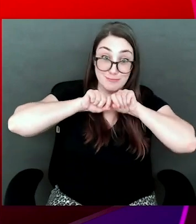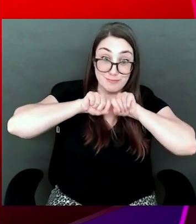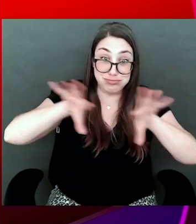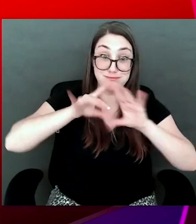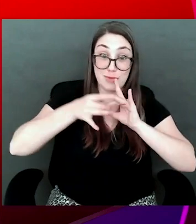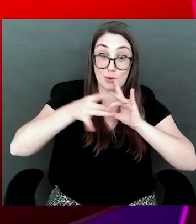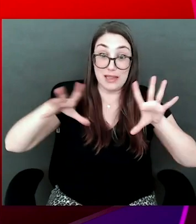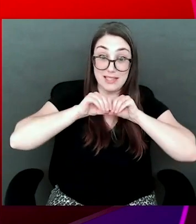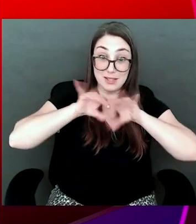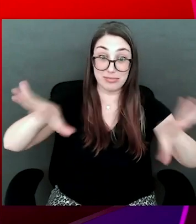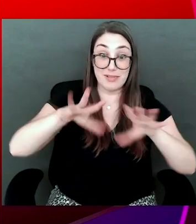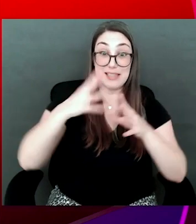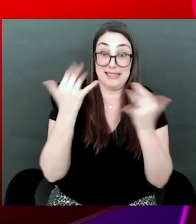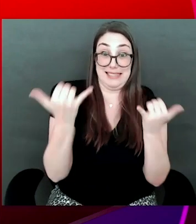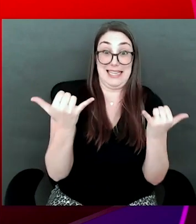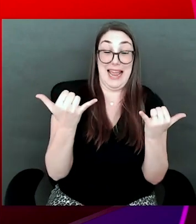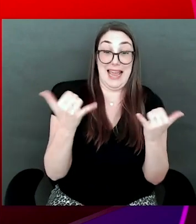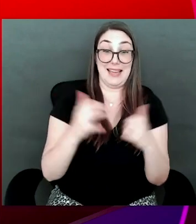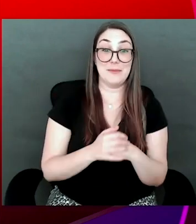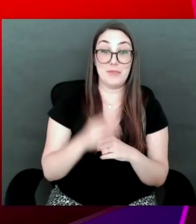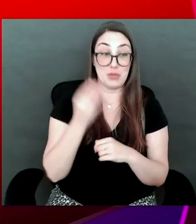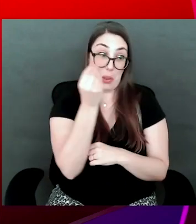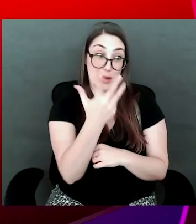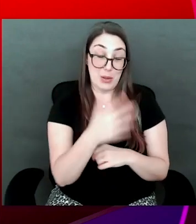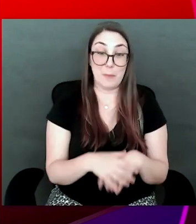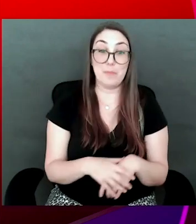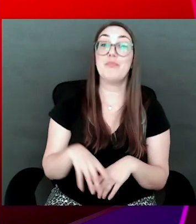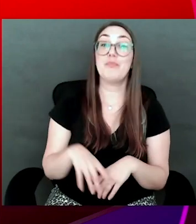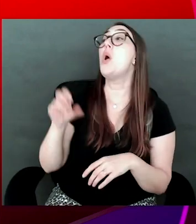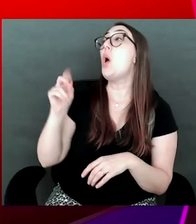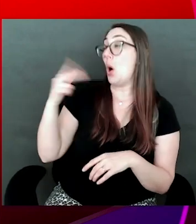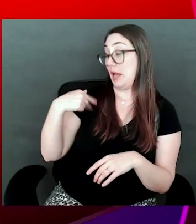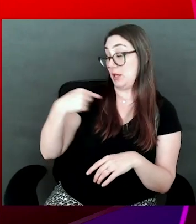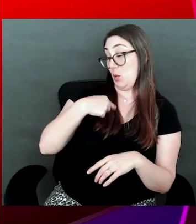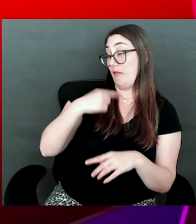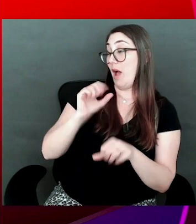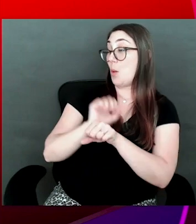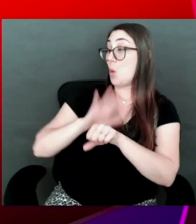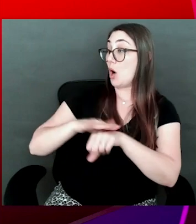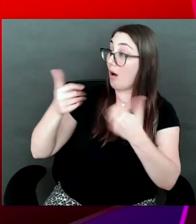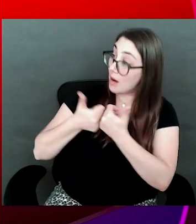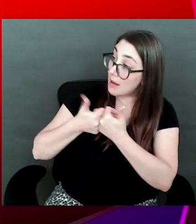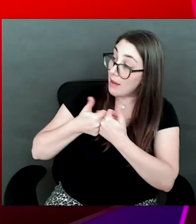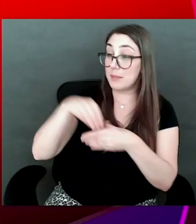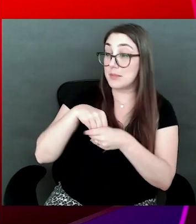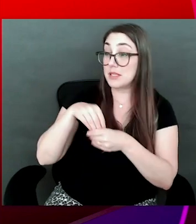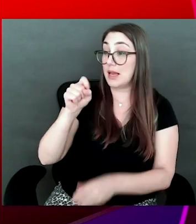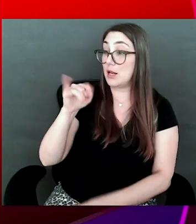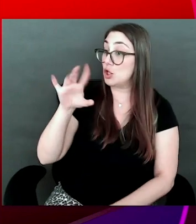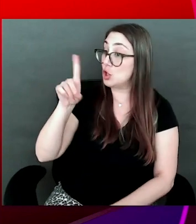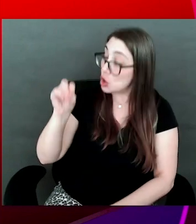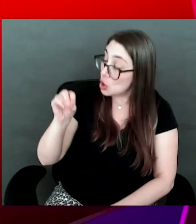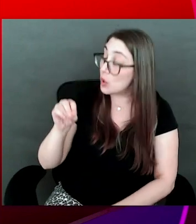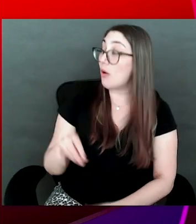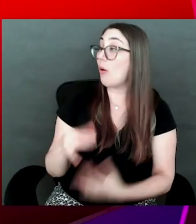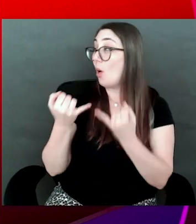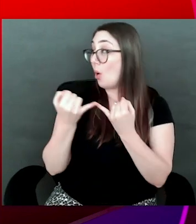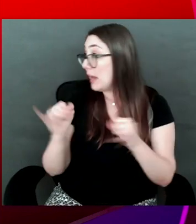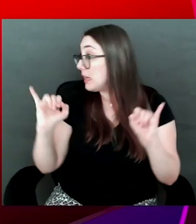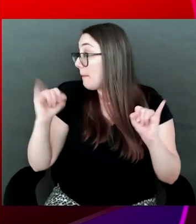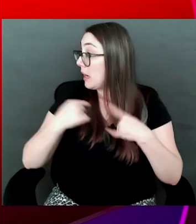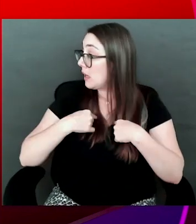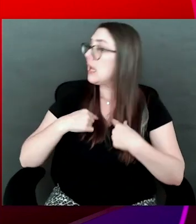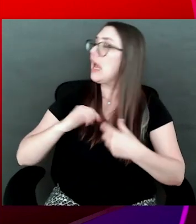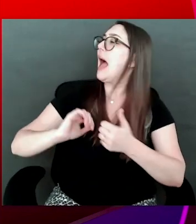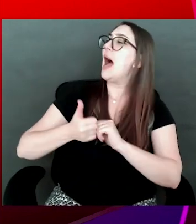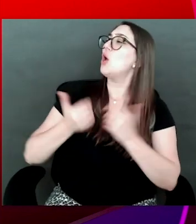Now, if I'm a dev working on games, either in a studio or independently, how can I go get started at least